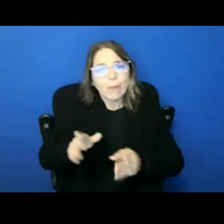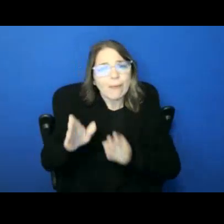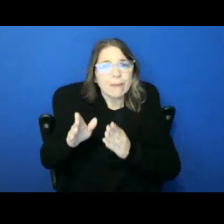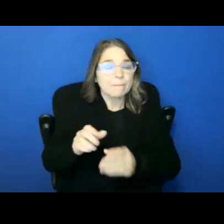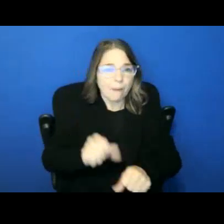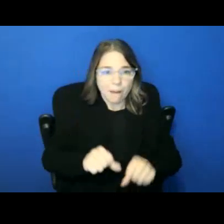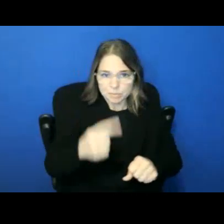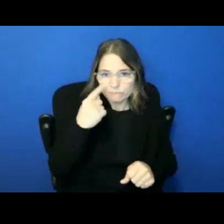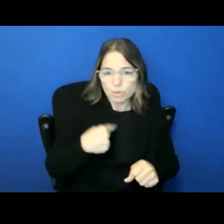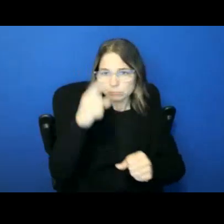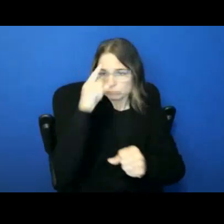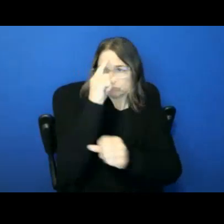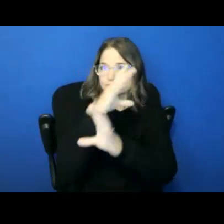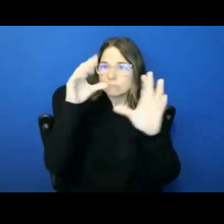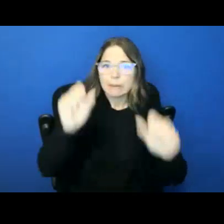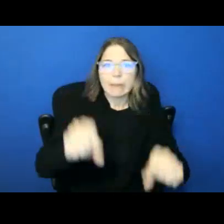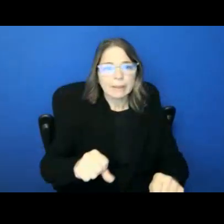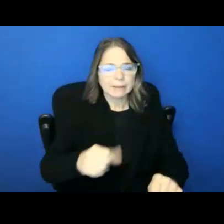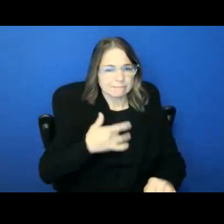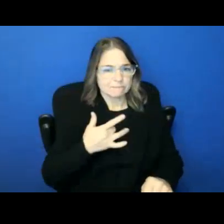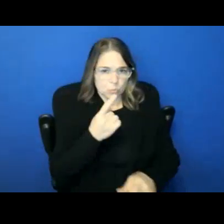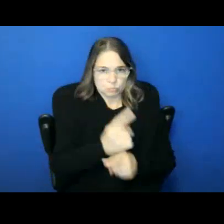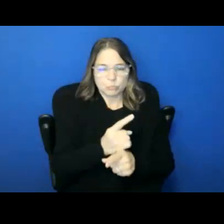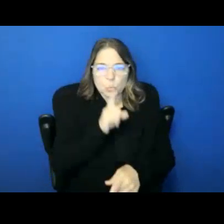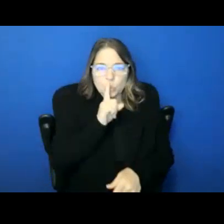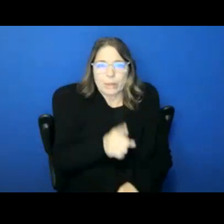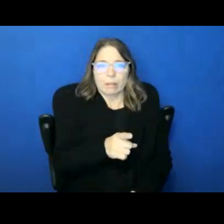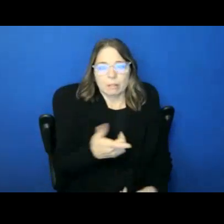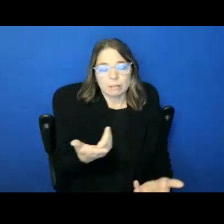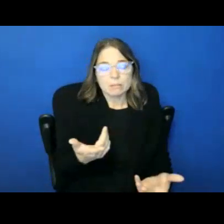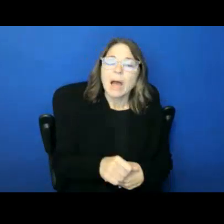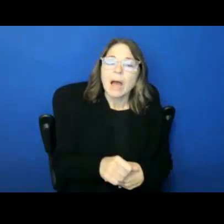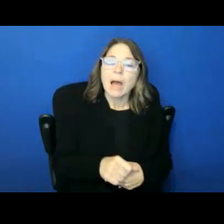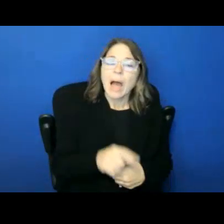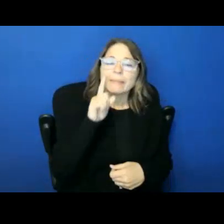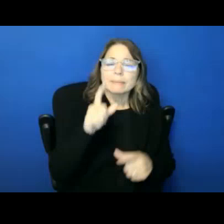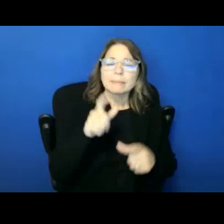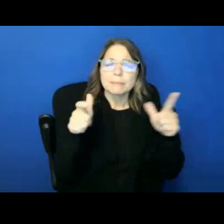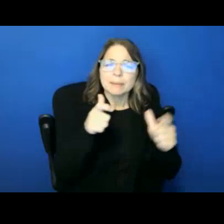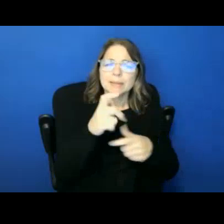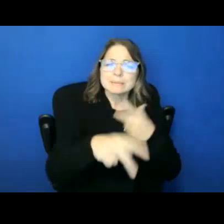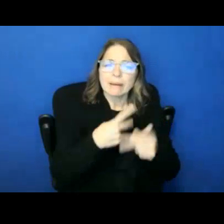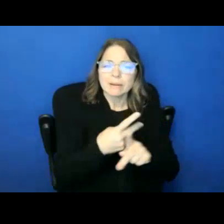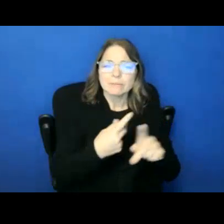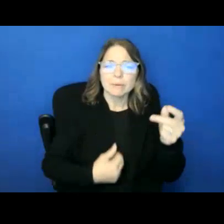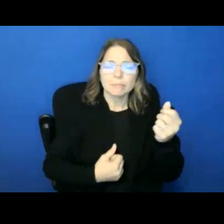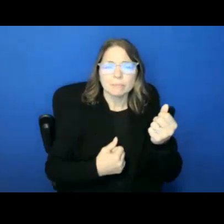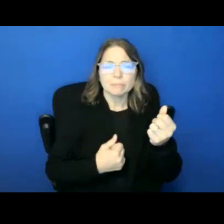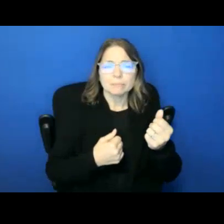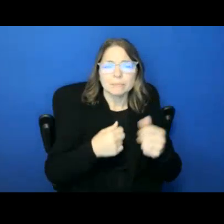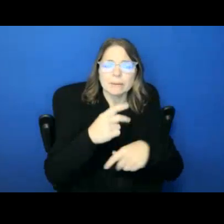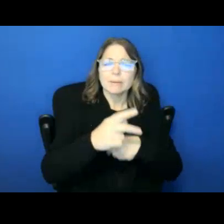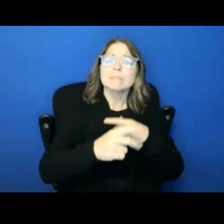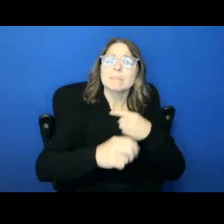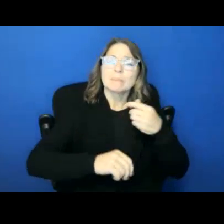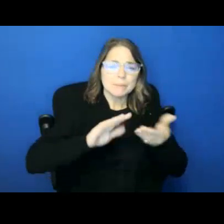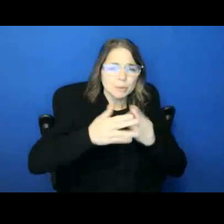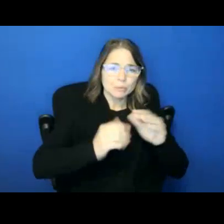real. I think the biggest kinds of community support that can make the biggest difference